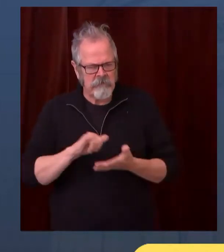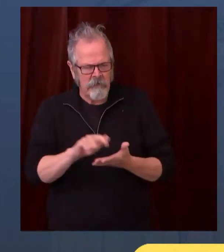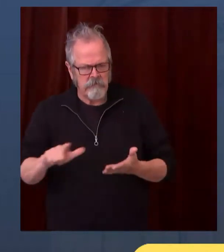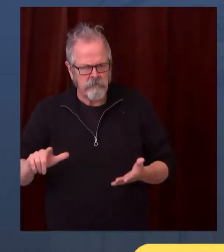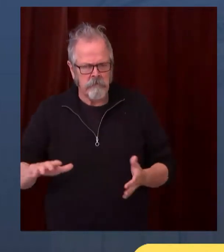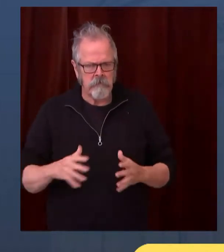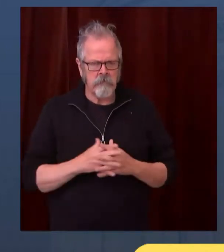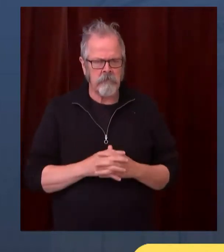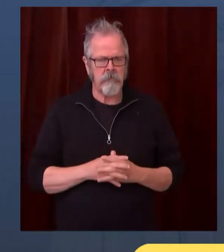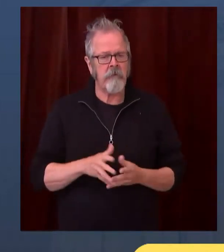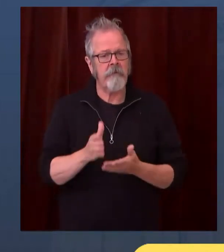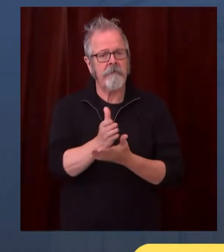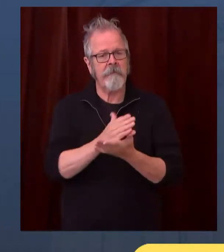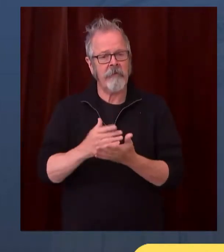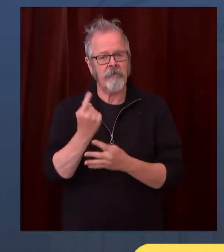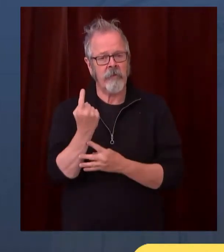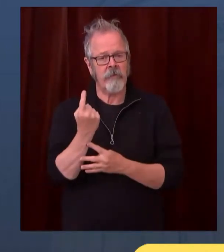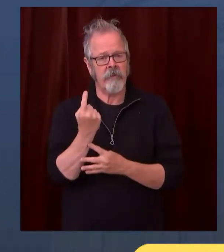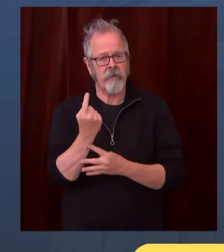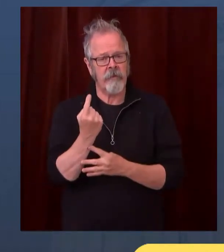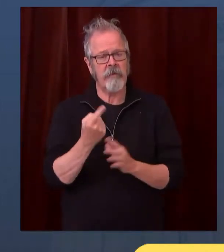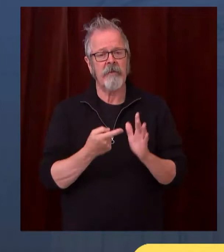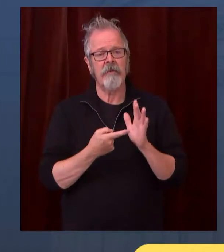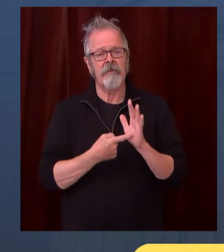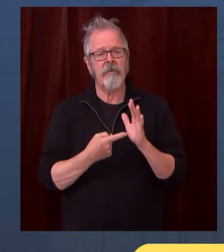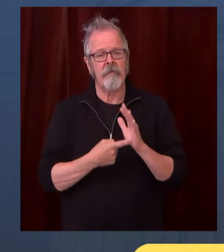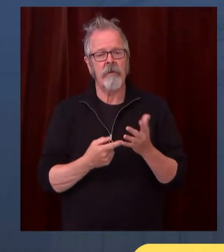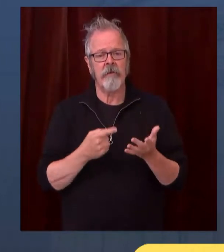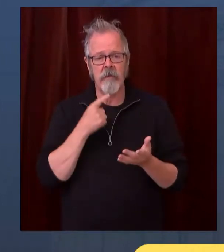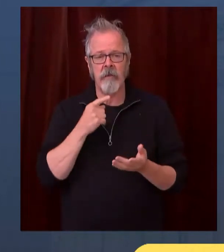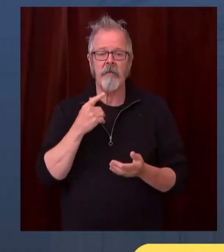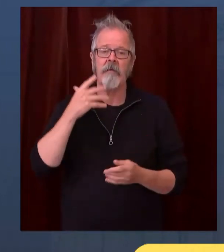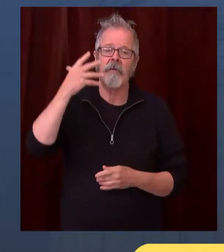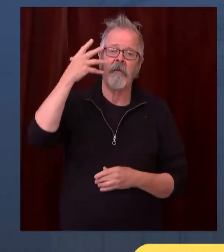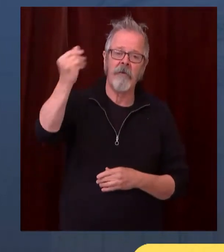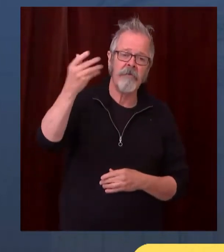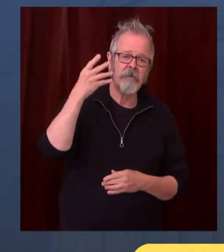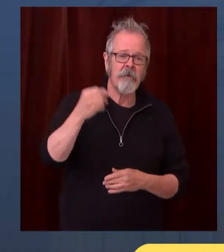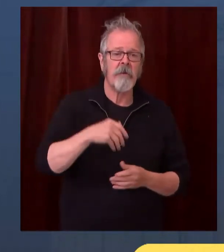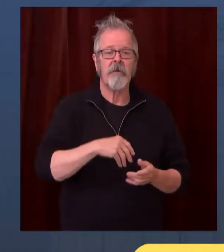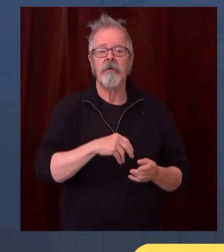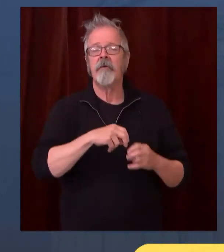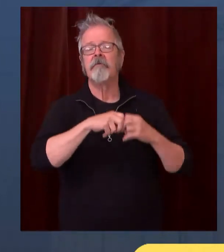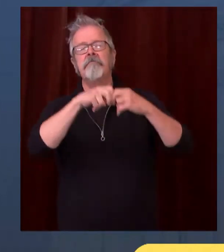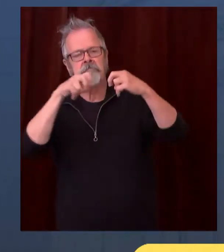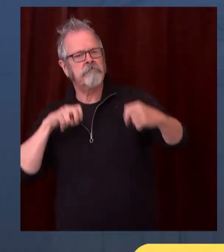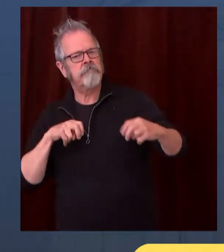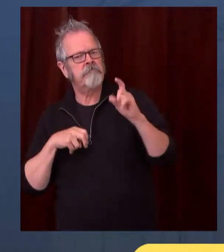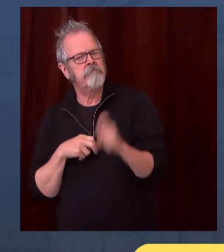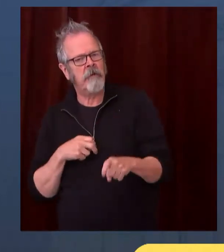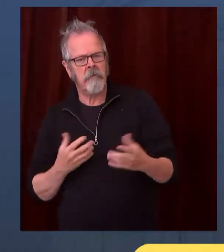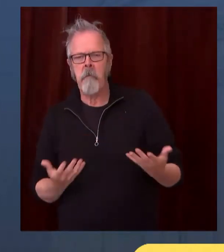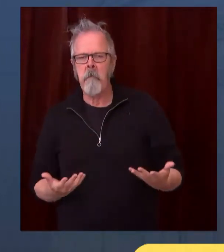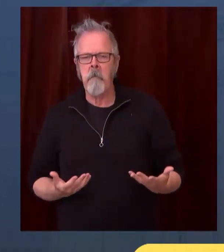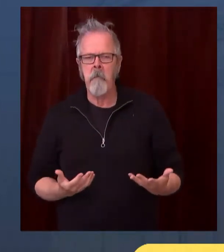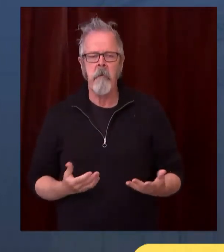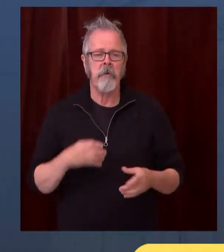this outdoors, that we limit the indoor numbers, that we insist on social distancing, masking,